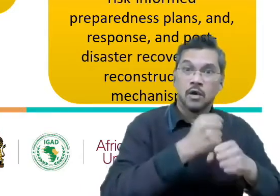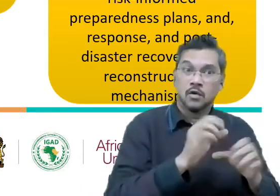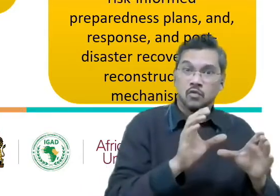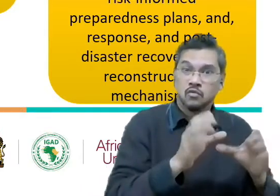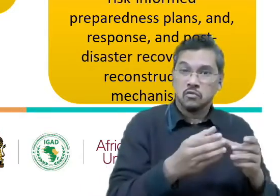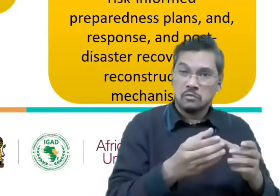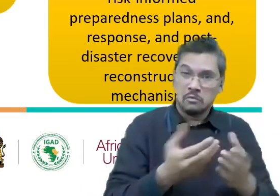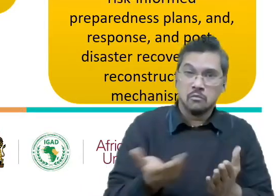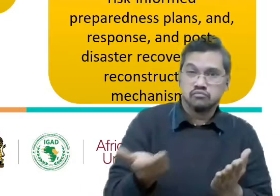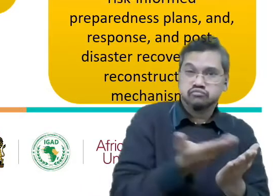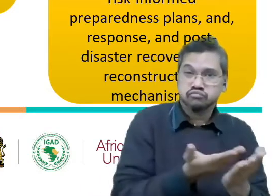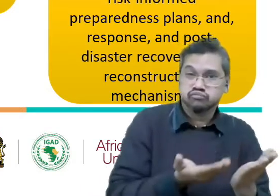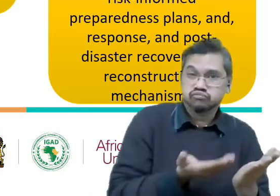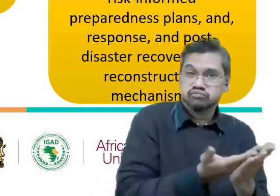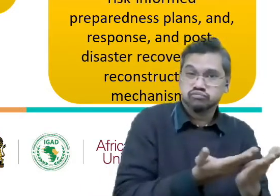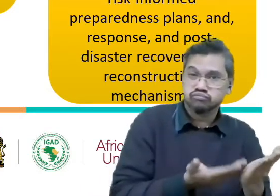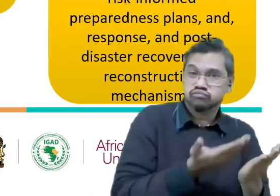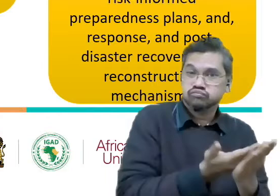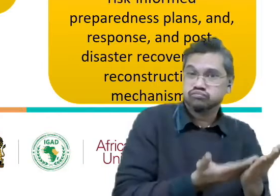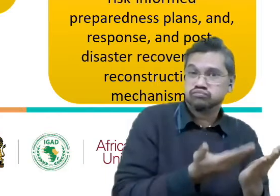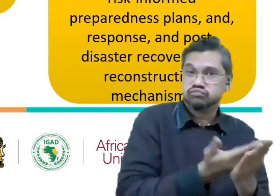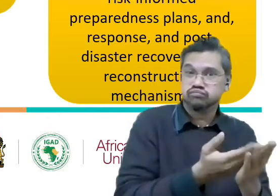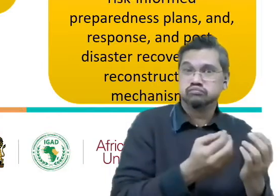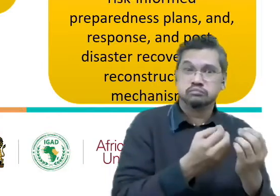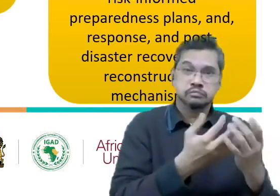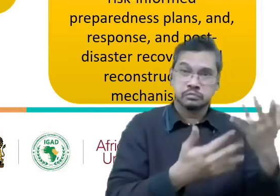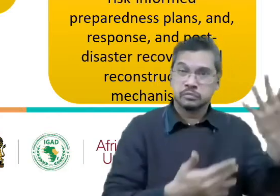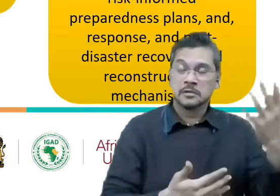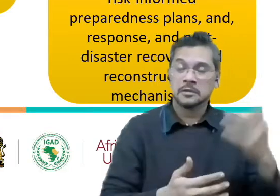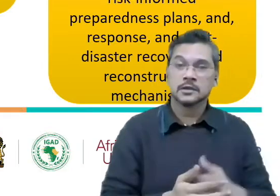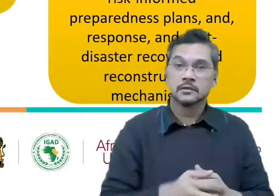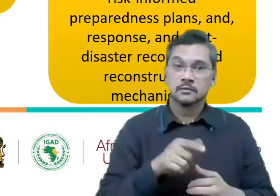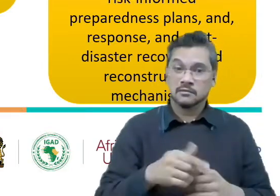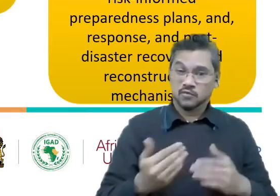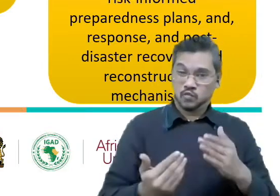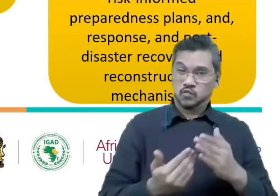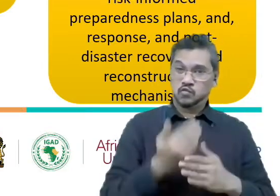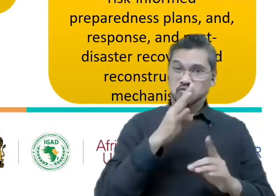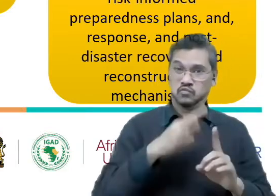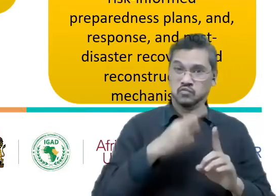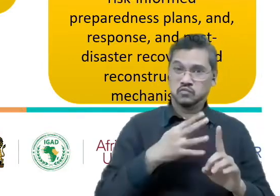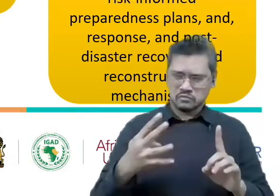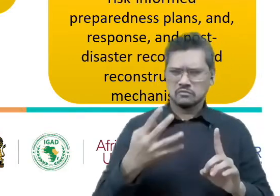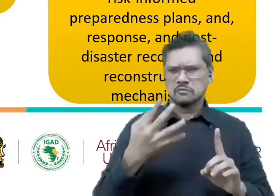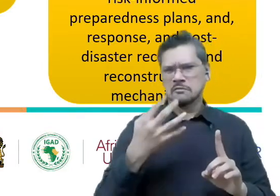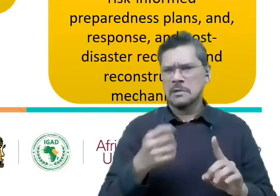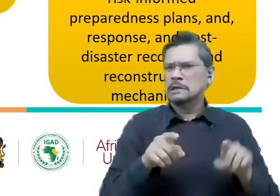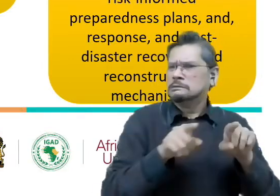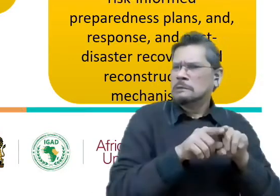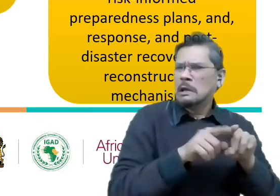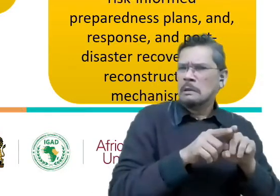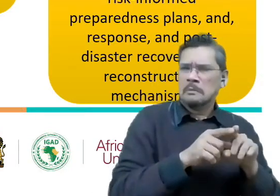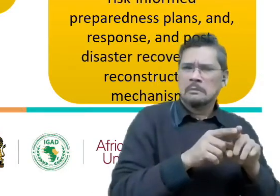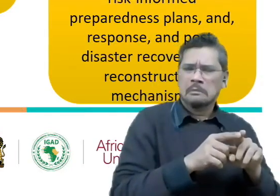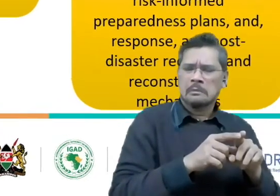new matrix is not really very different. It will build on the 4 priorities. Of course, priority 1, which also corresponds